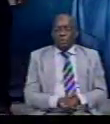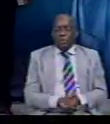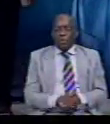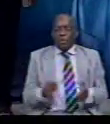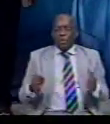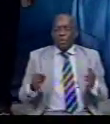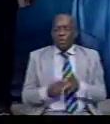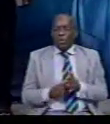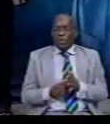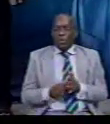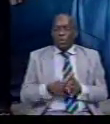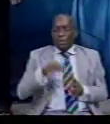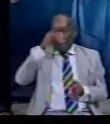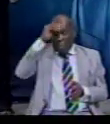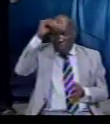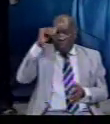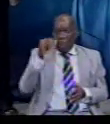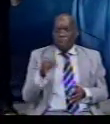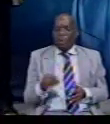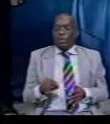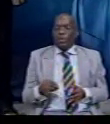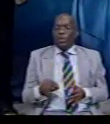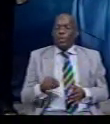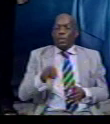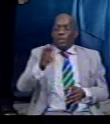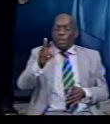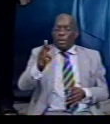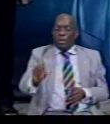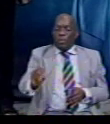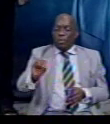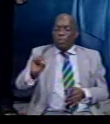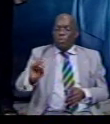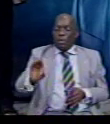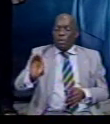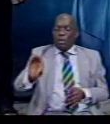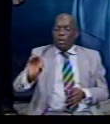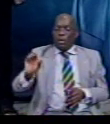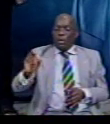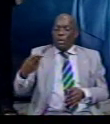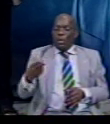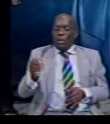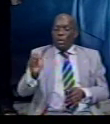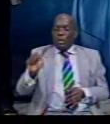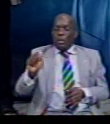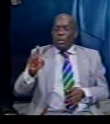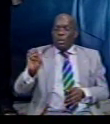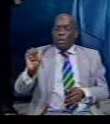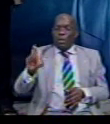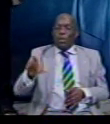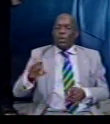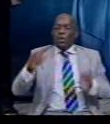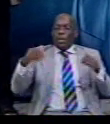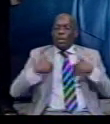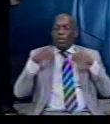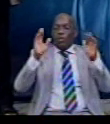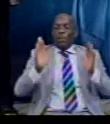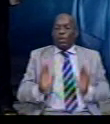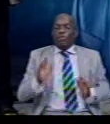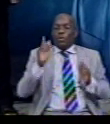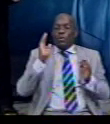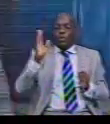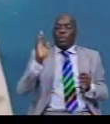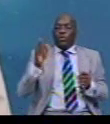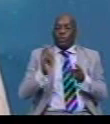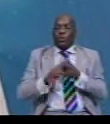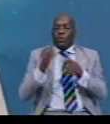name Michael Okonko. He has a wonderful testimony to share with us. Can you go ahead? Praise